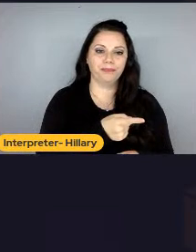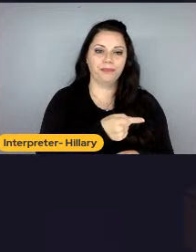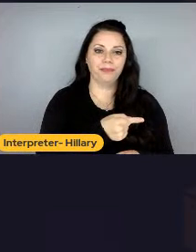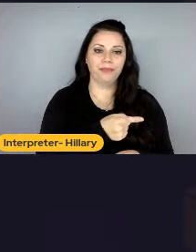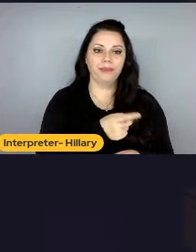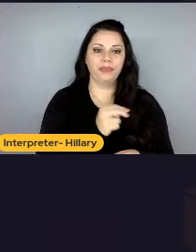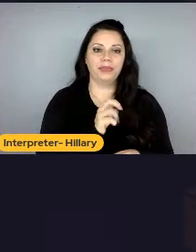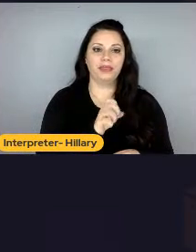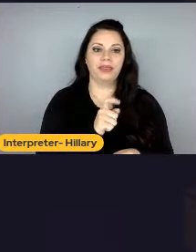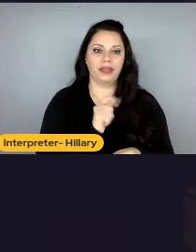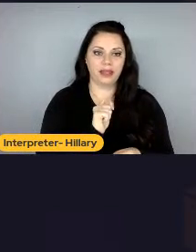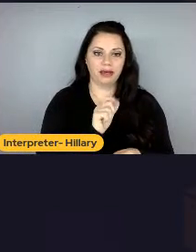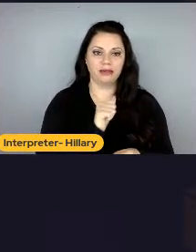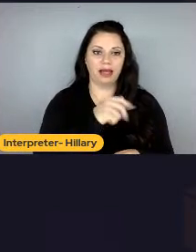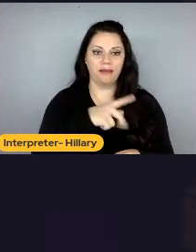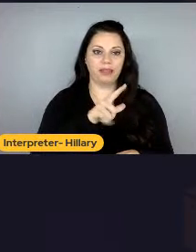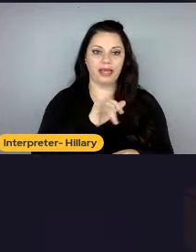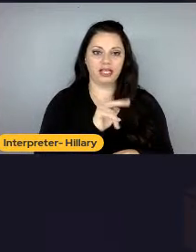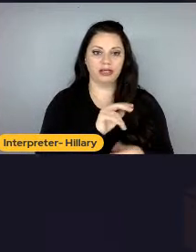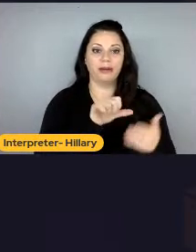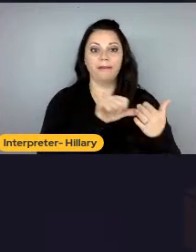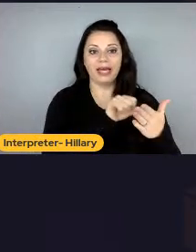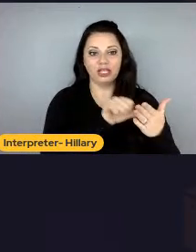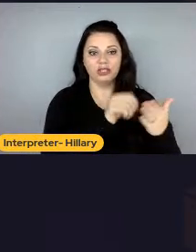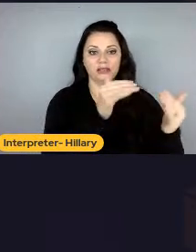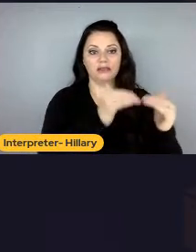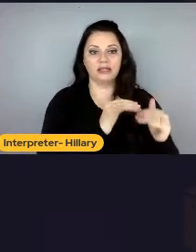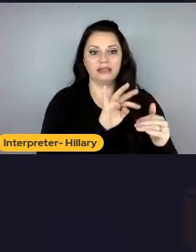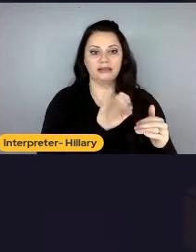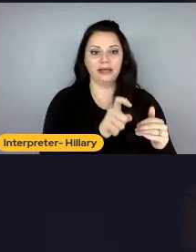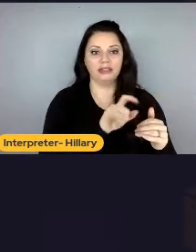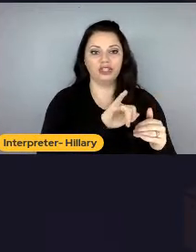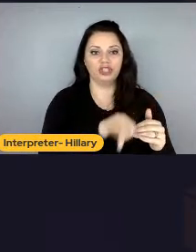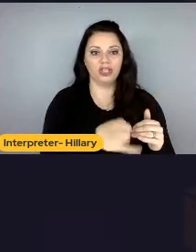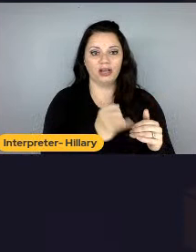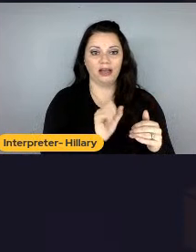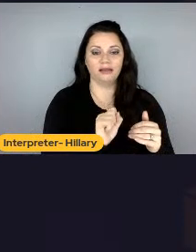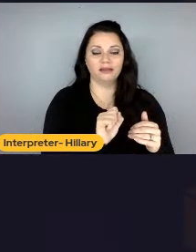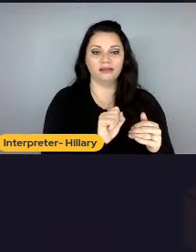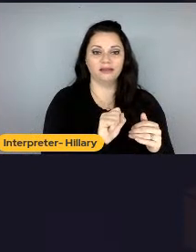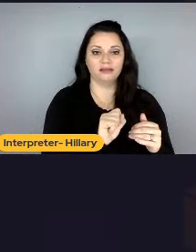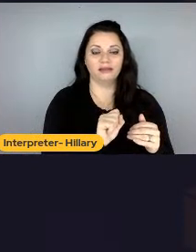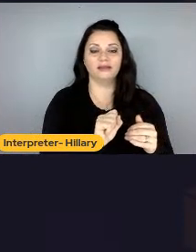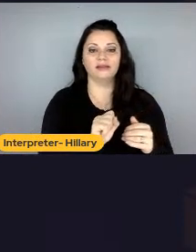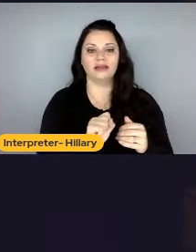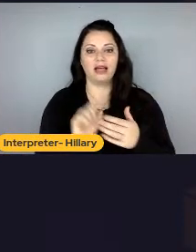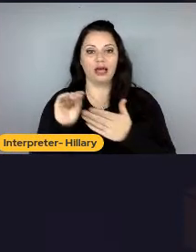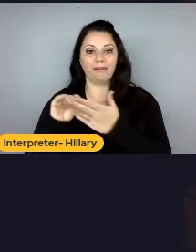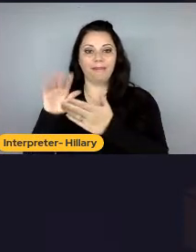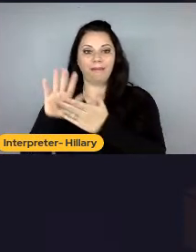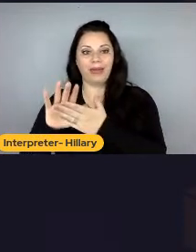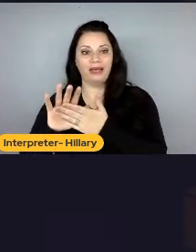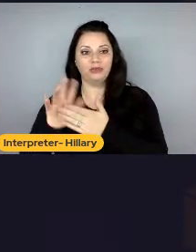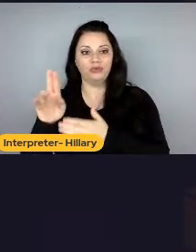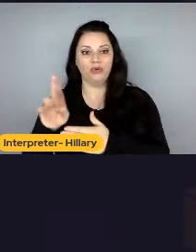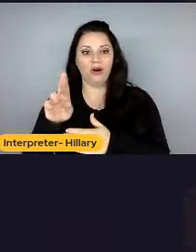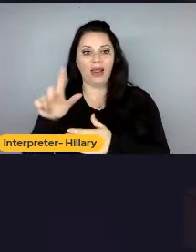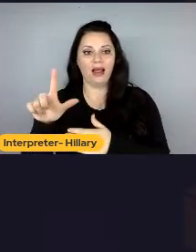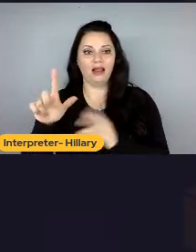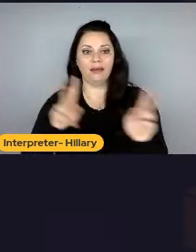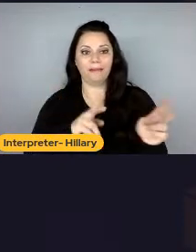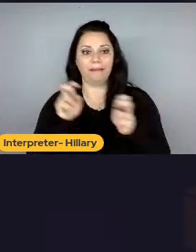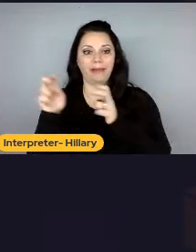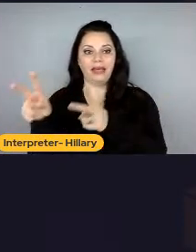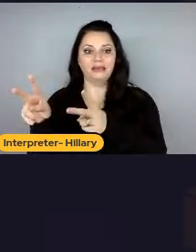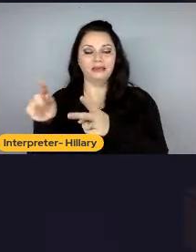next application. We go to pages, to index.js, and we're gonna paste that URL over here.